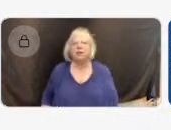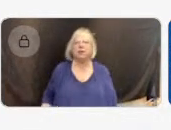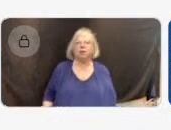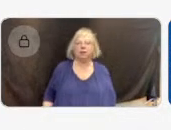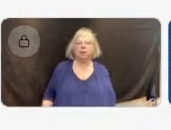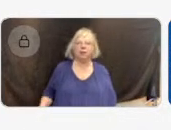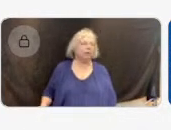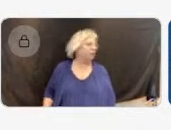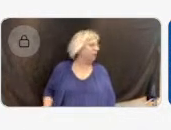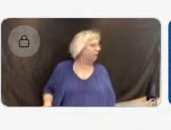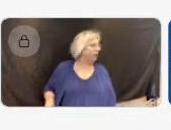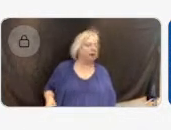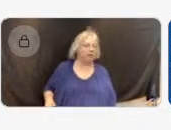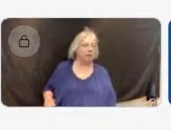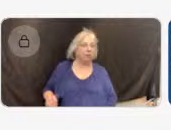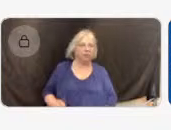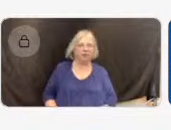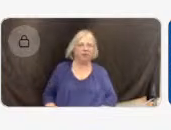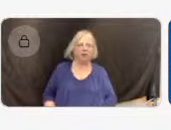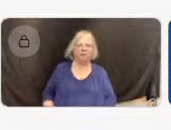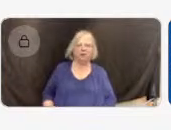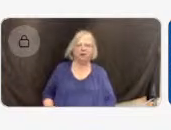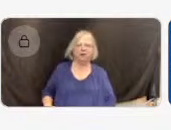I got you.